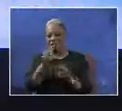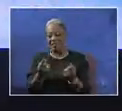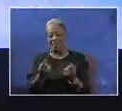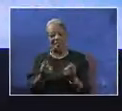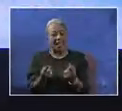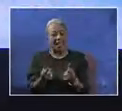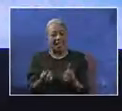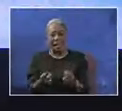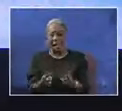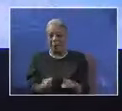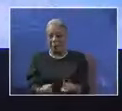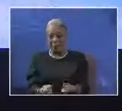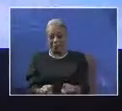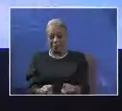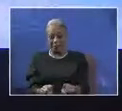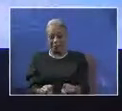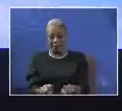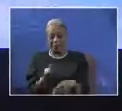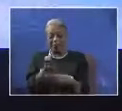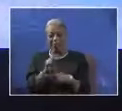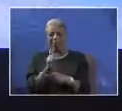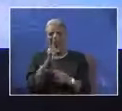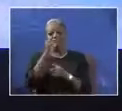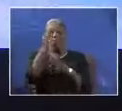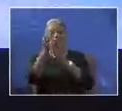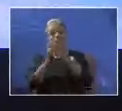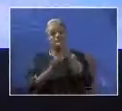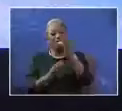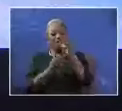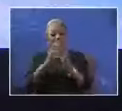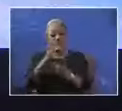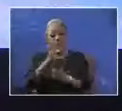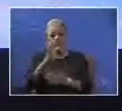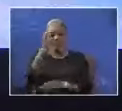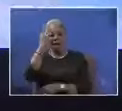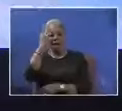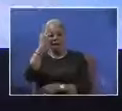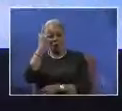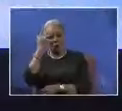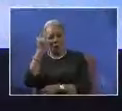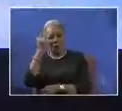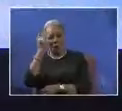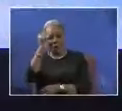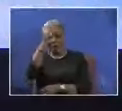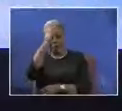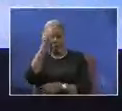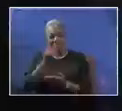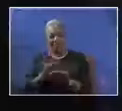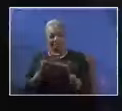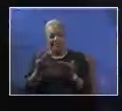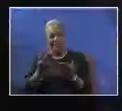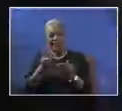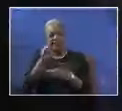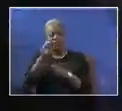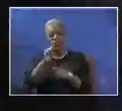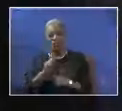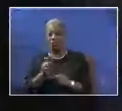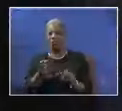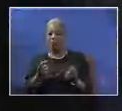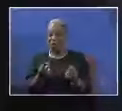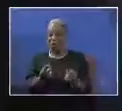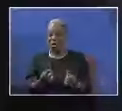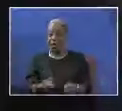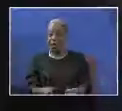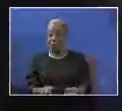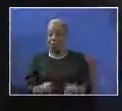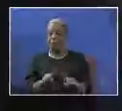You should just shout because of the things you know should have happened and didn't happen because